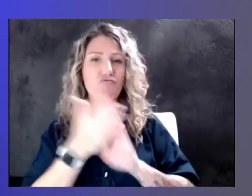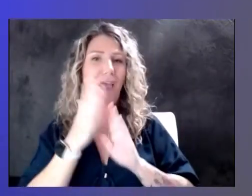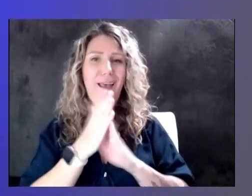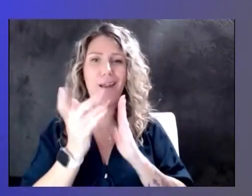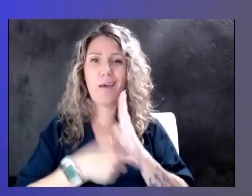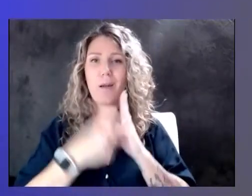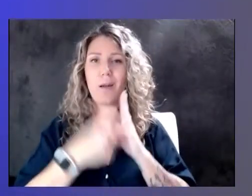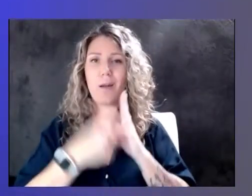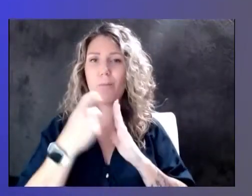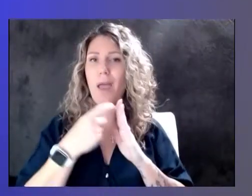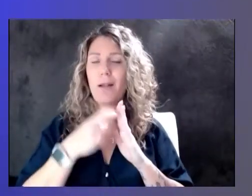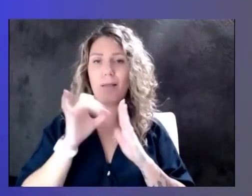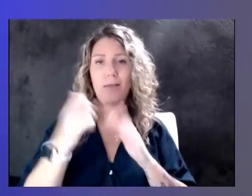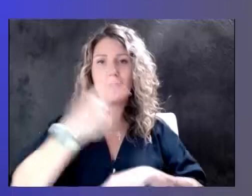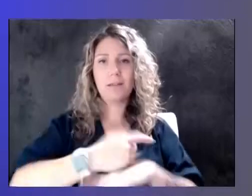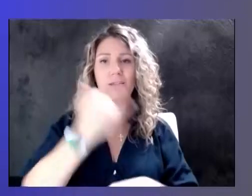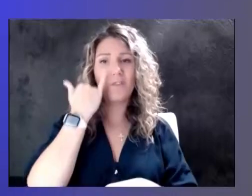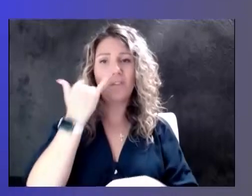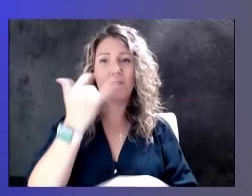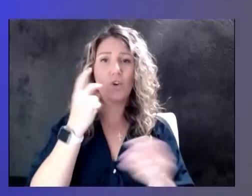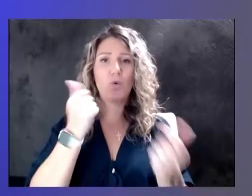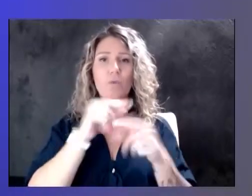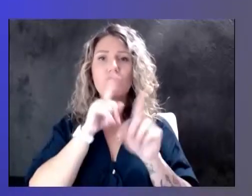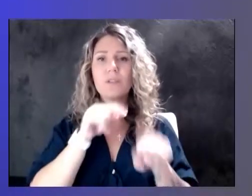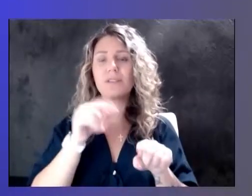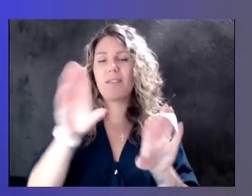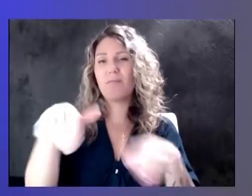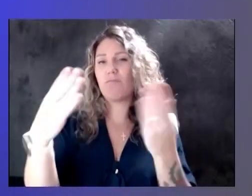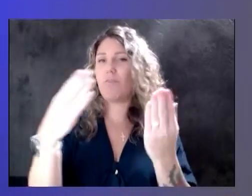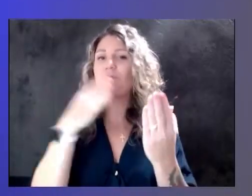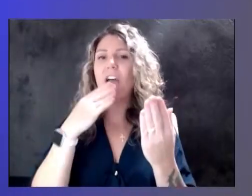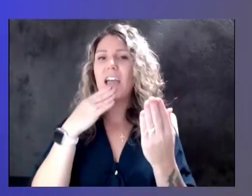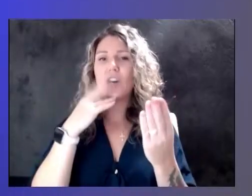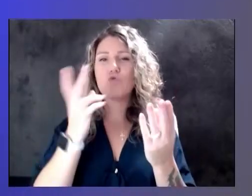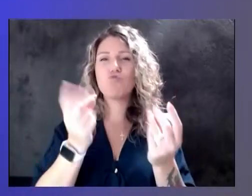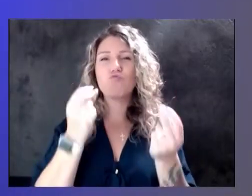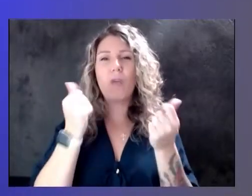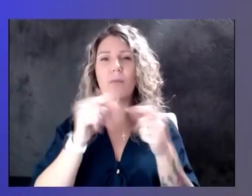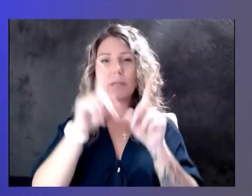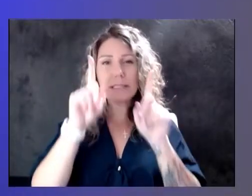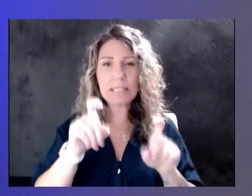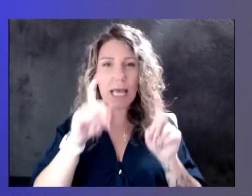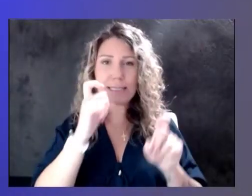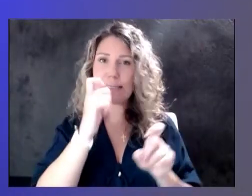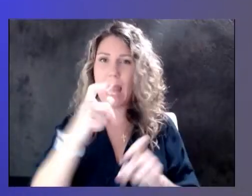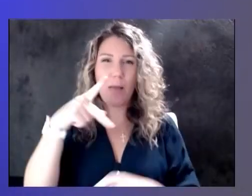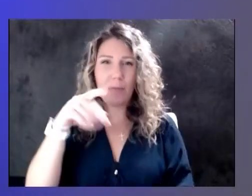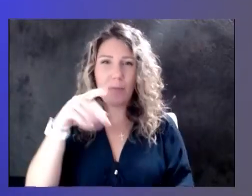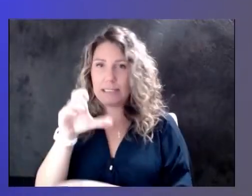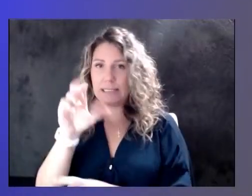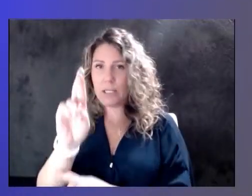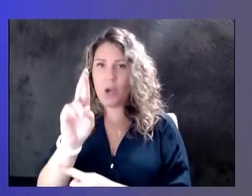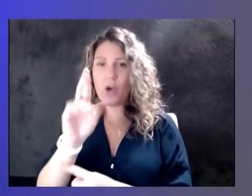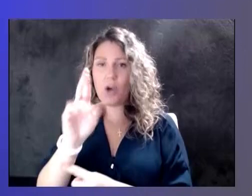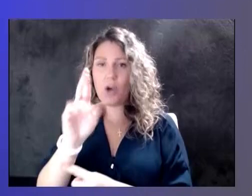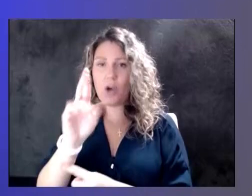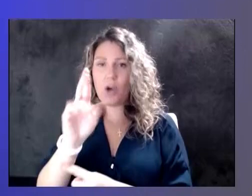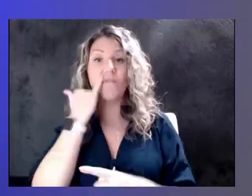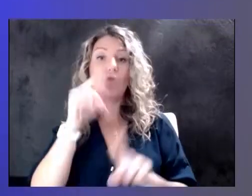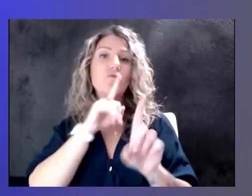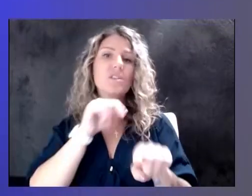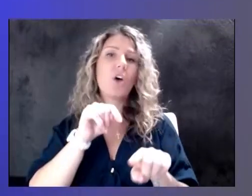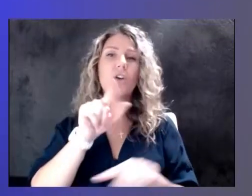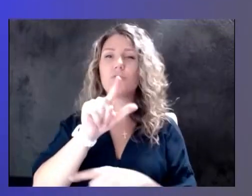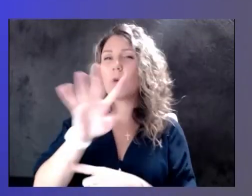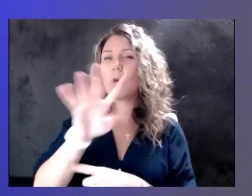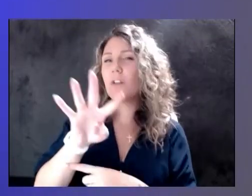a really quick result, they've given you a rapid test that's not a PCR in most cases. If you get a result that takes 24, 36, 48 hours,